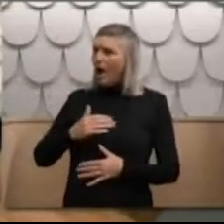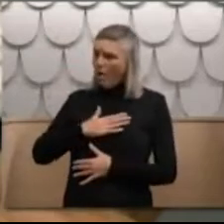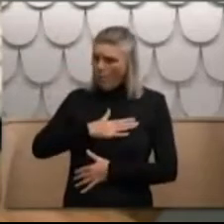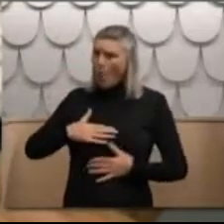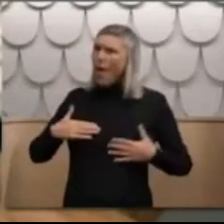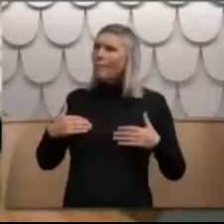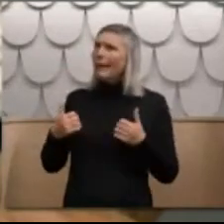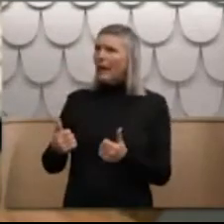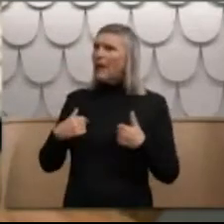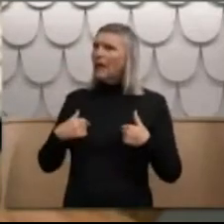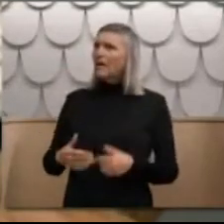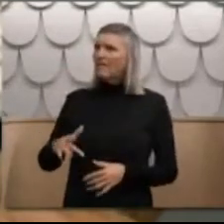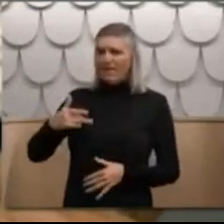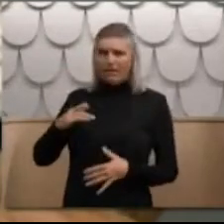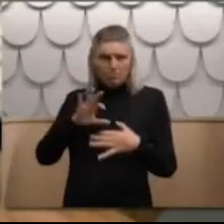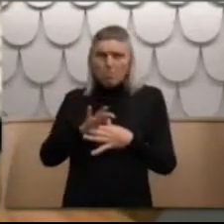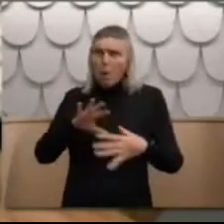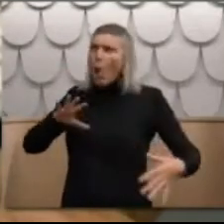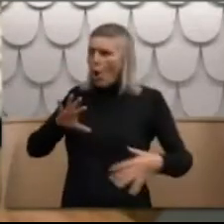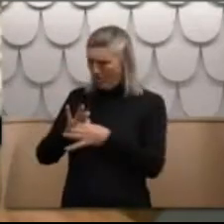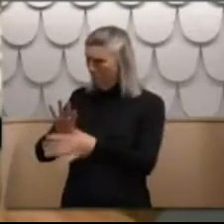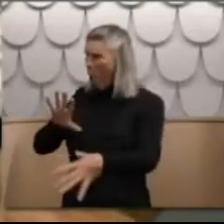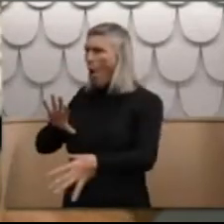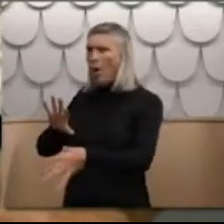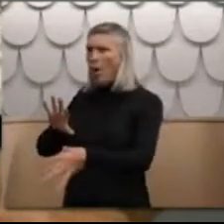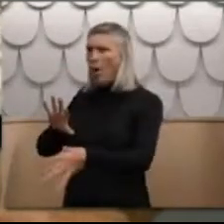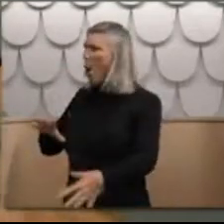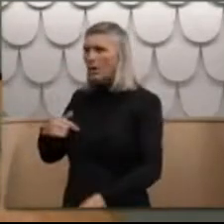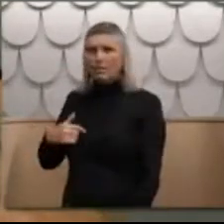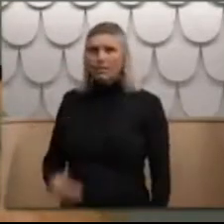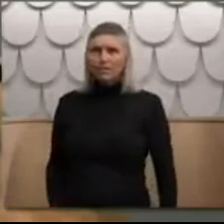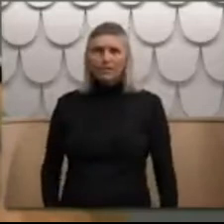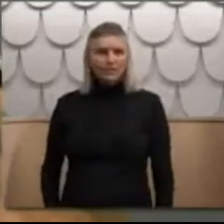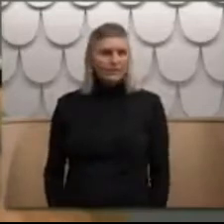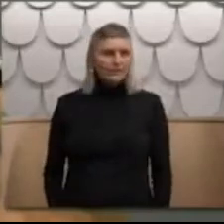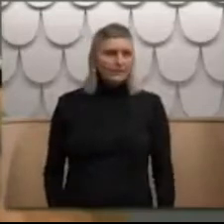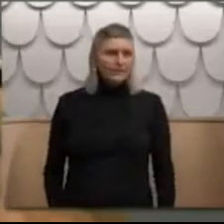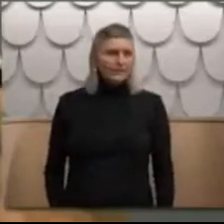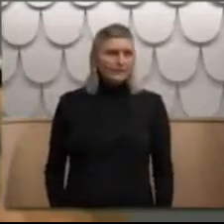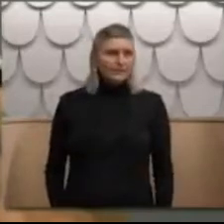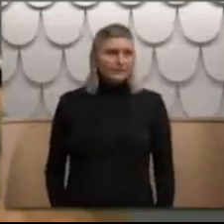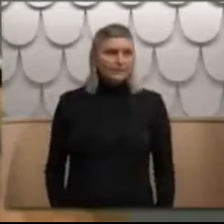well-being. I felt like I didn't belong anywhere. Yeah, okay. Is that right?